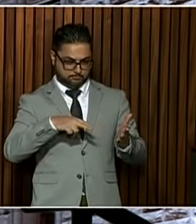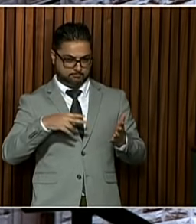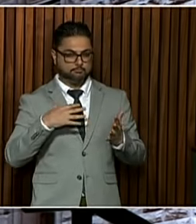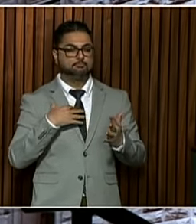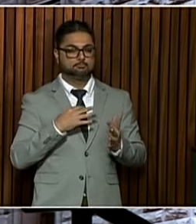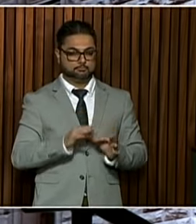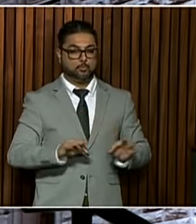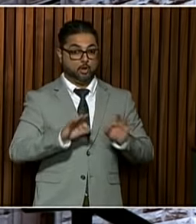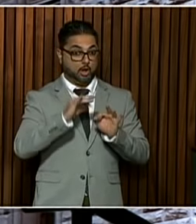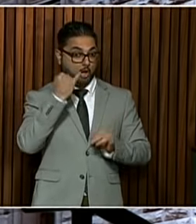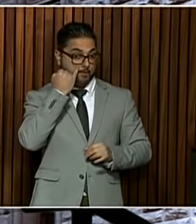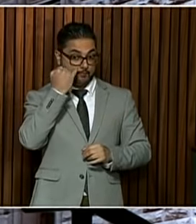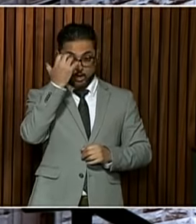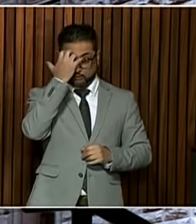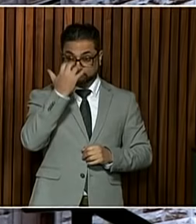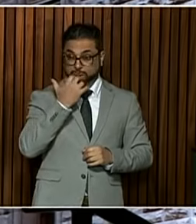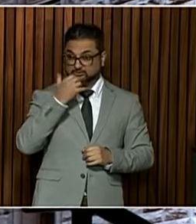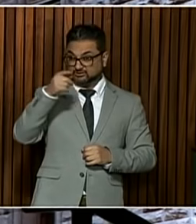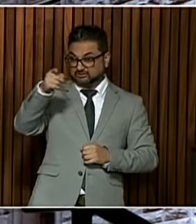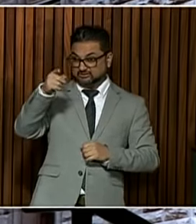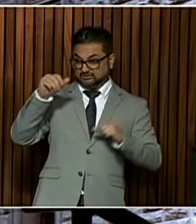being overburdened. Can we